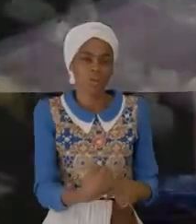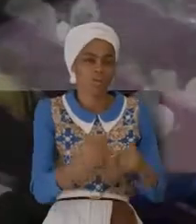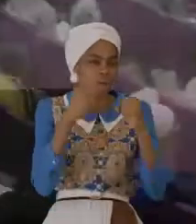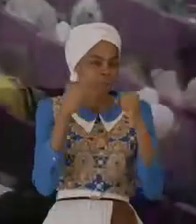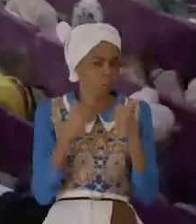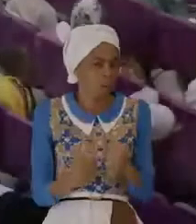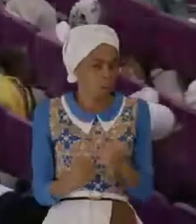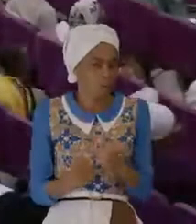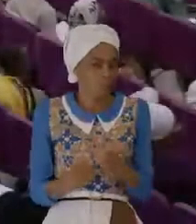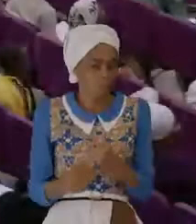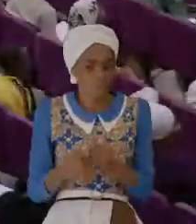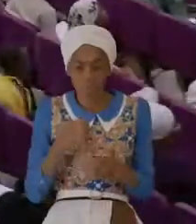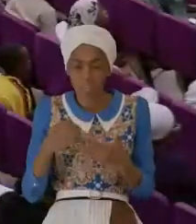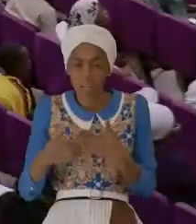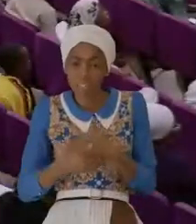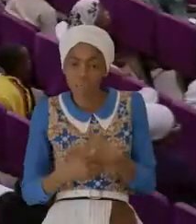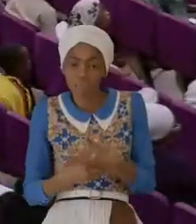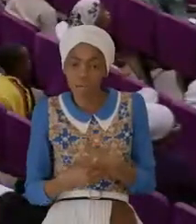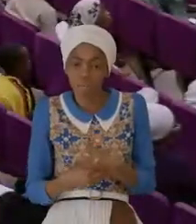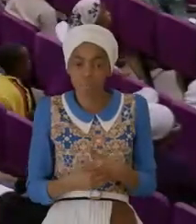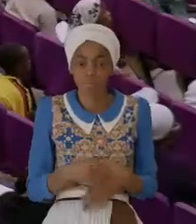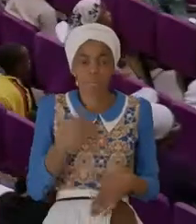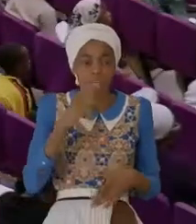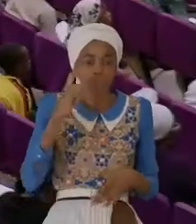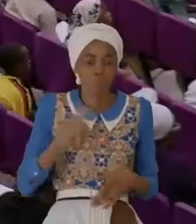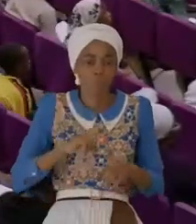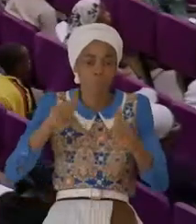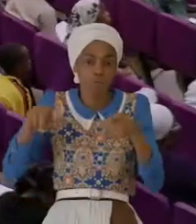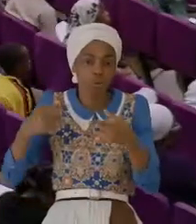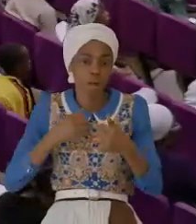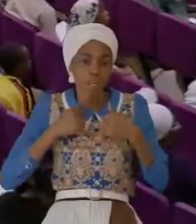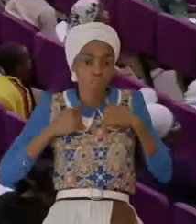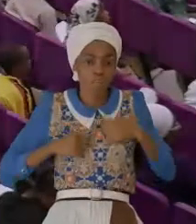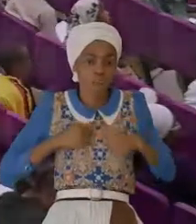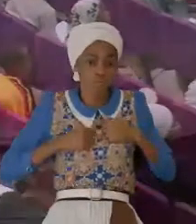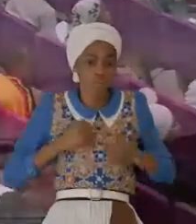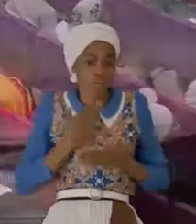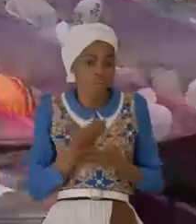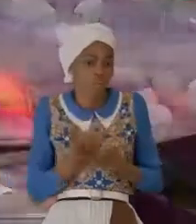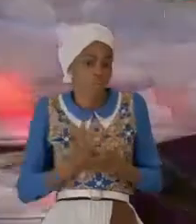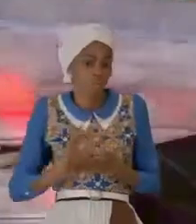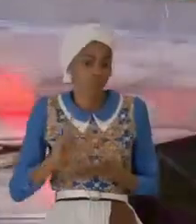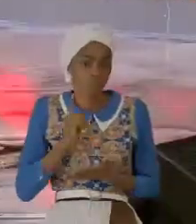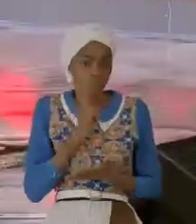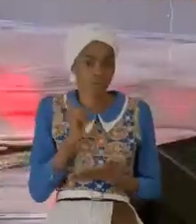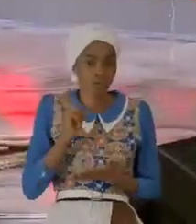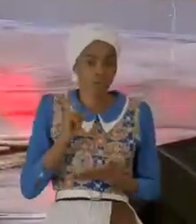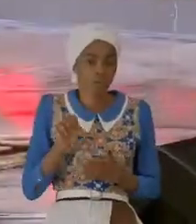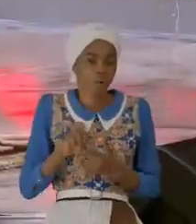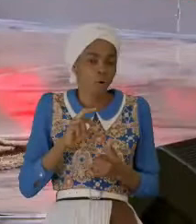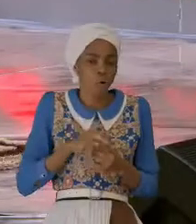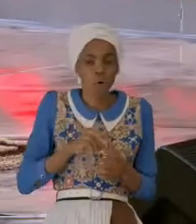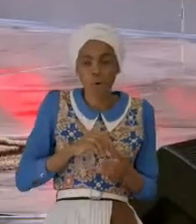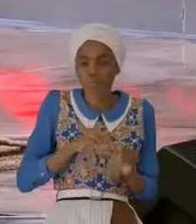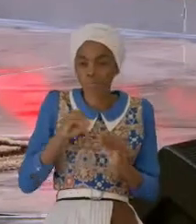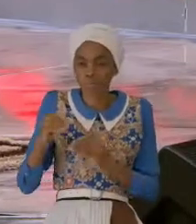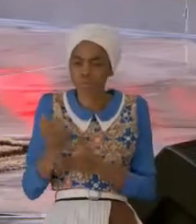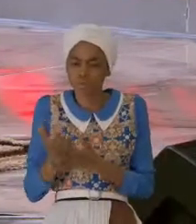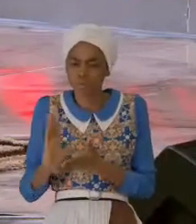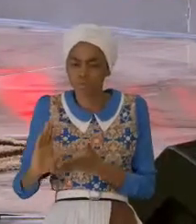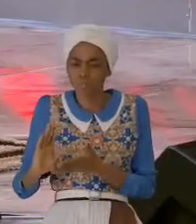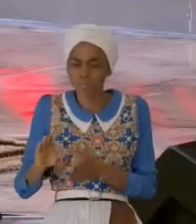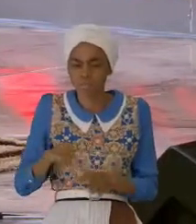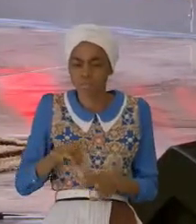and wash somewhere they must dig something somewhere and put something inside